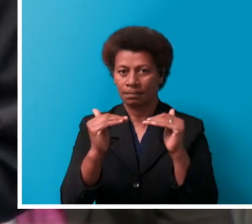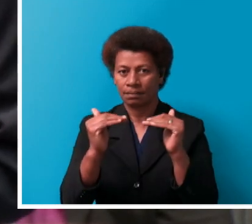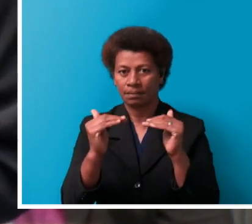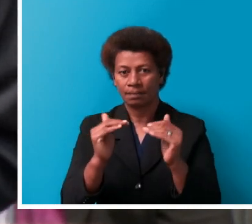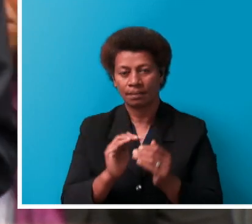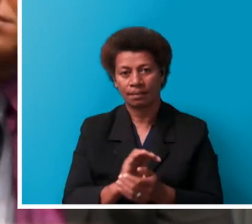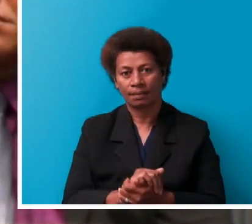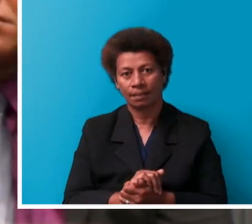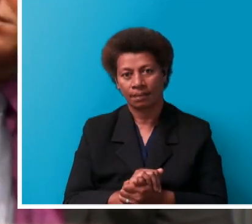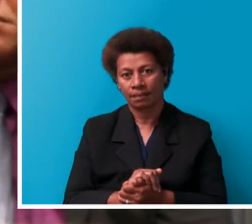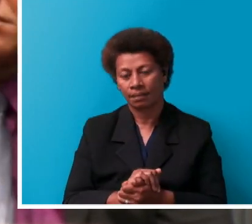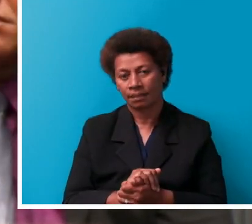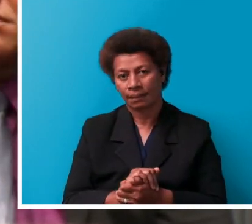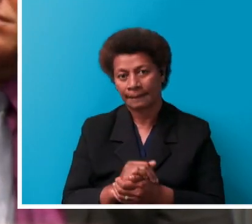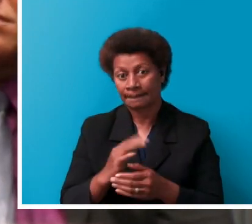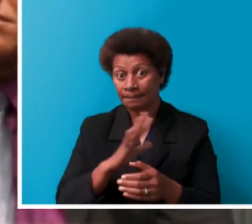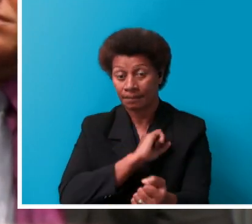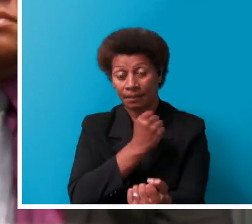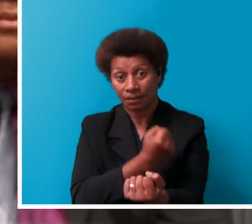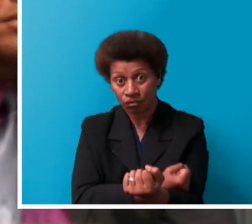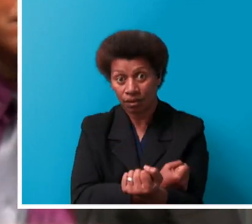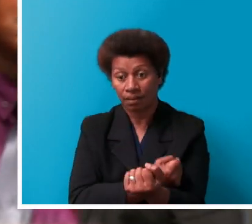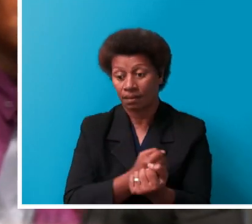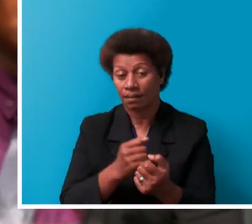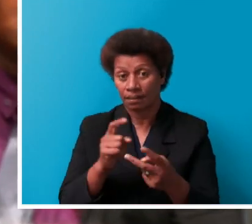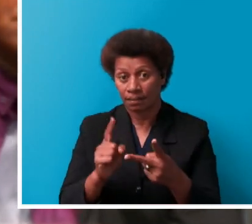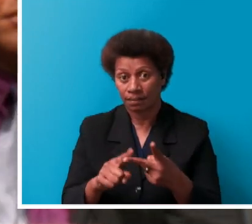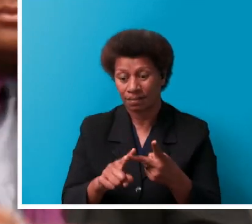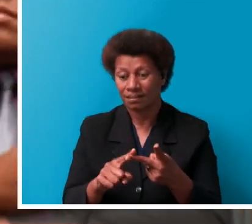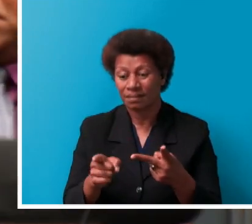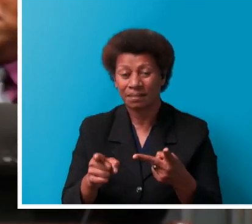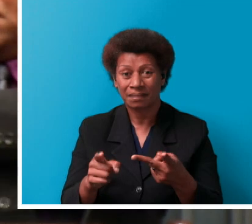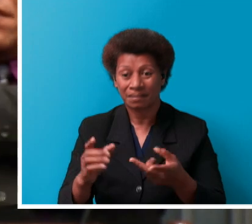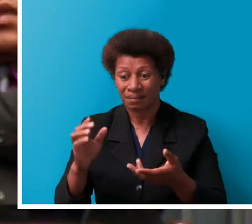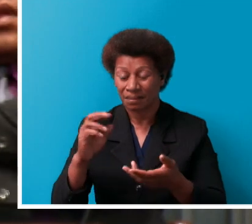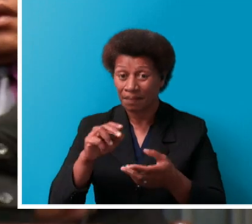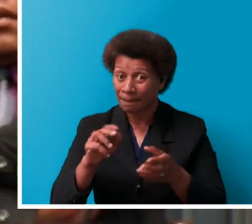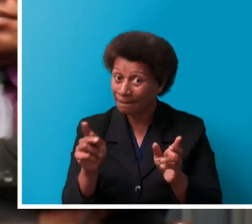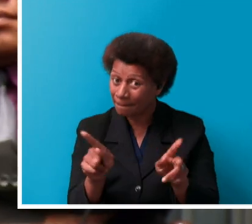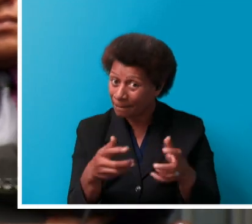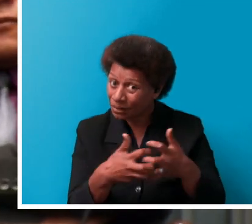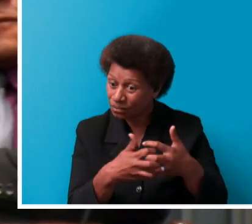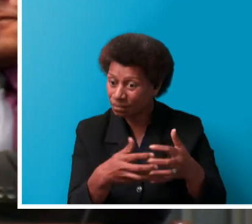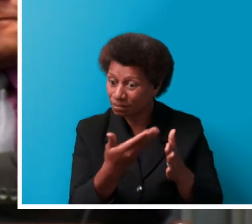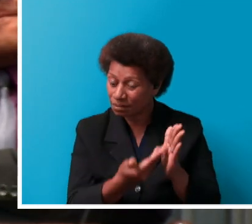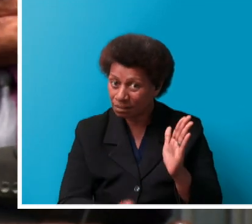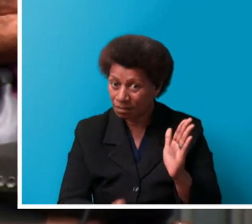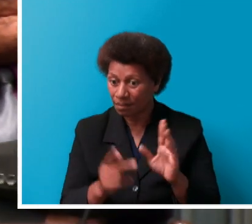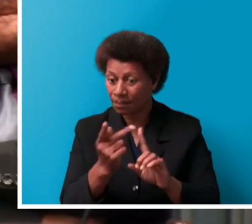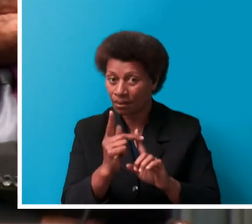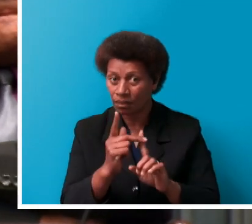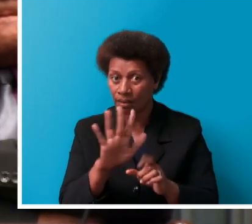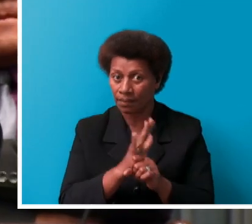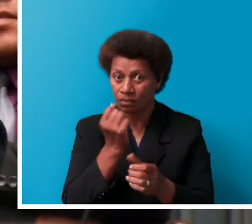Speaker, sir, strengthening regulatory compliance and governance remains a priority, ensuring